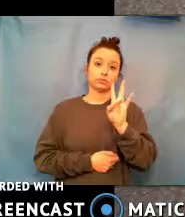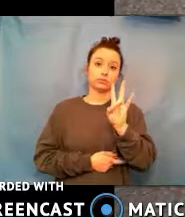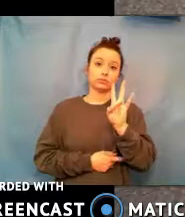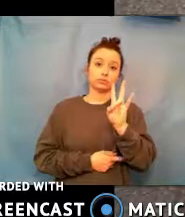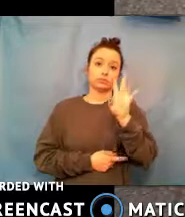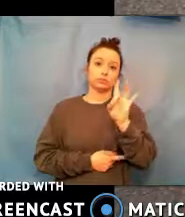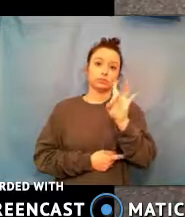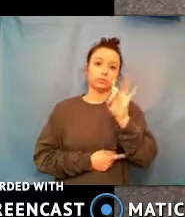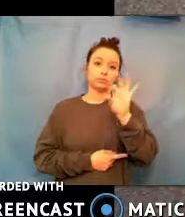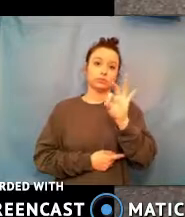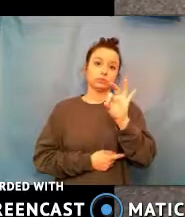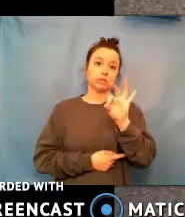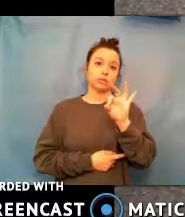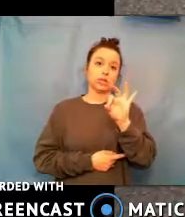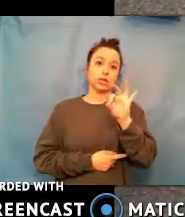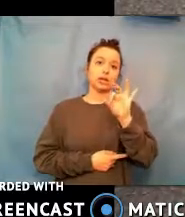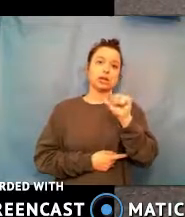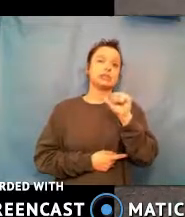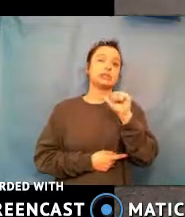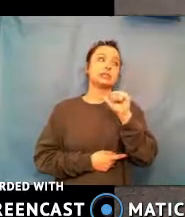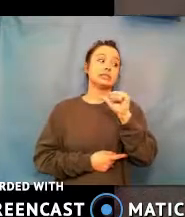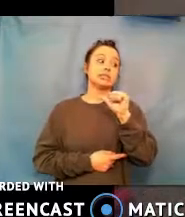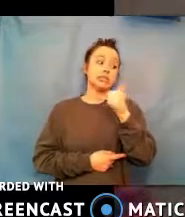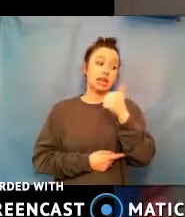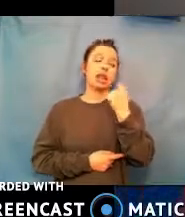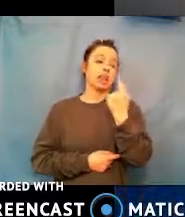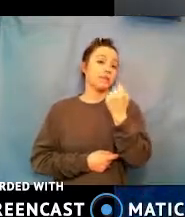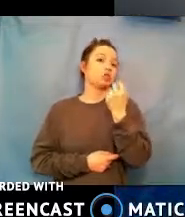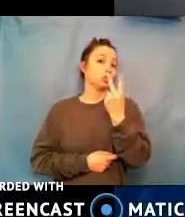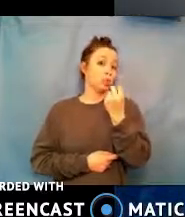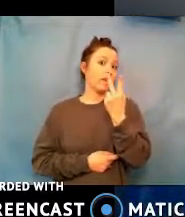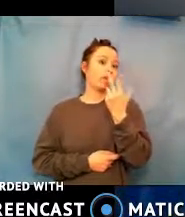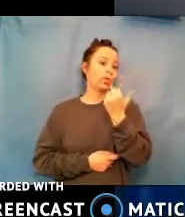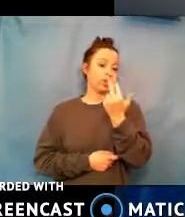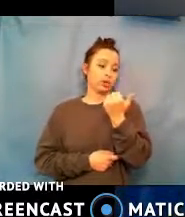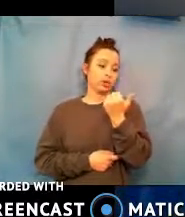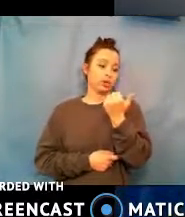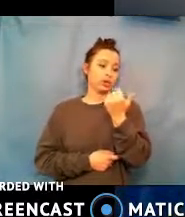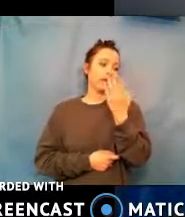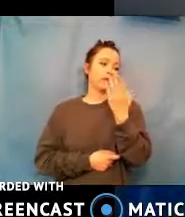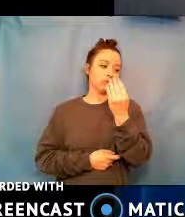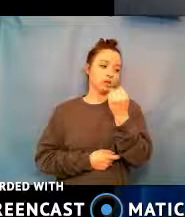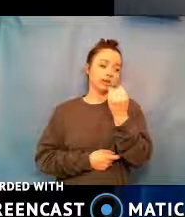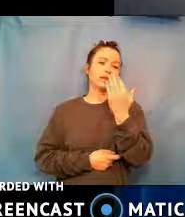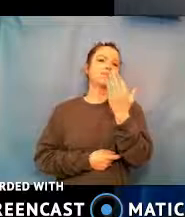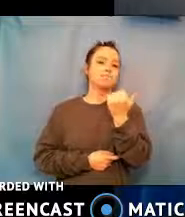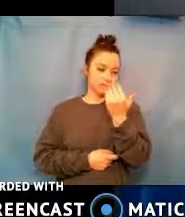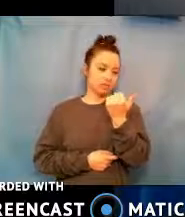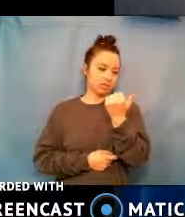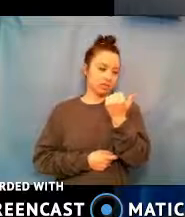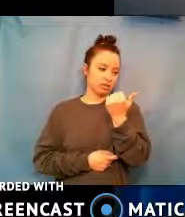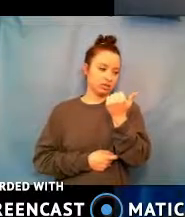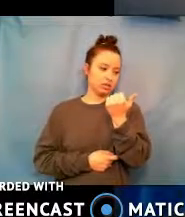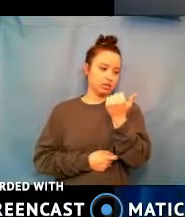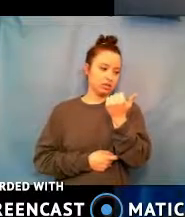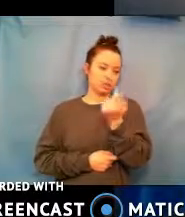6, 7, 8, 9, 10, 11, 12, 13, 14,